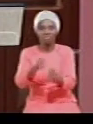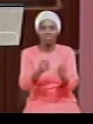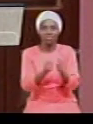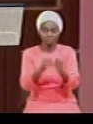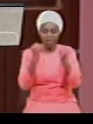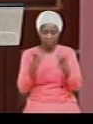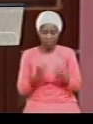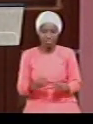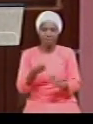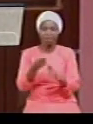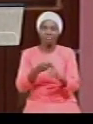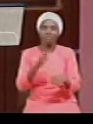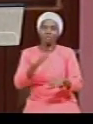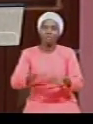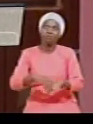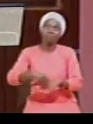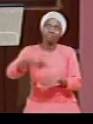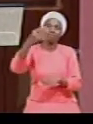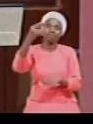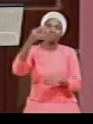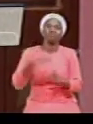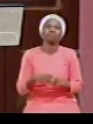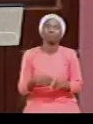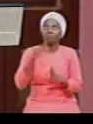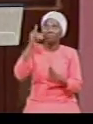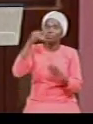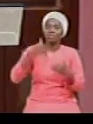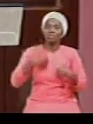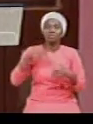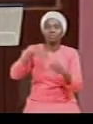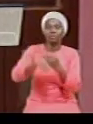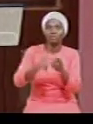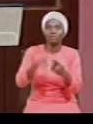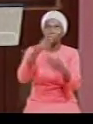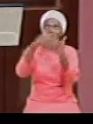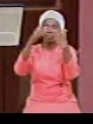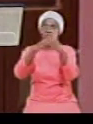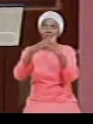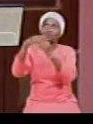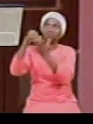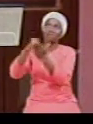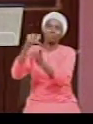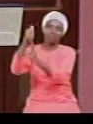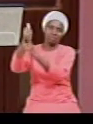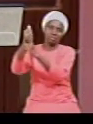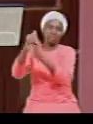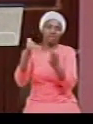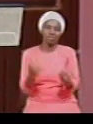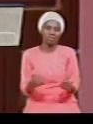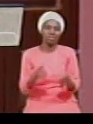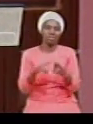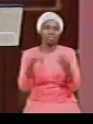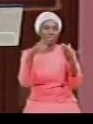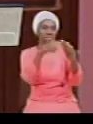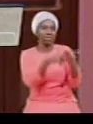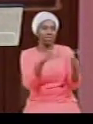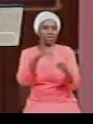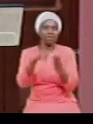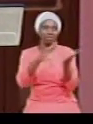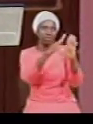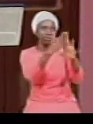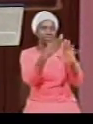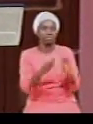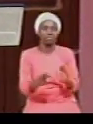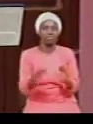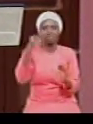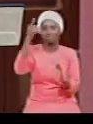from on high. He has entered into heaven itself. Now to appear in the